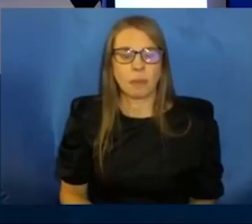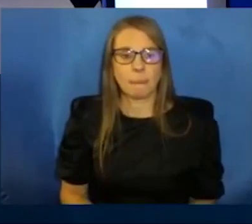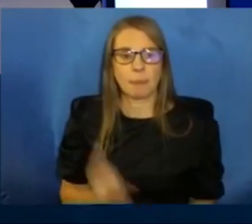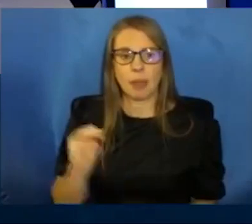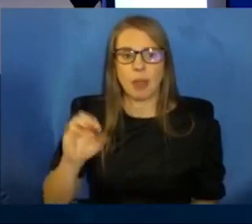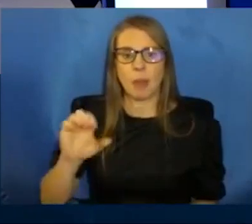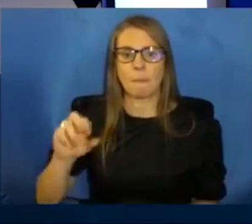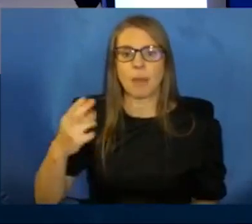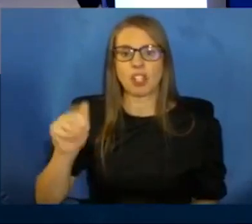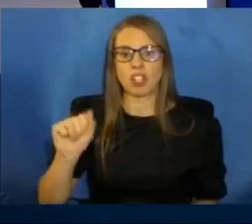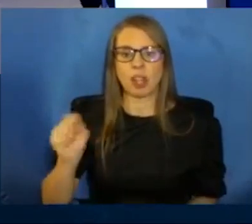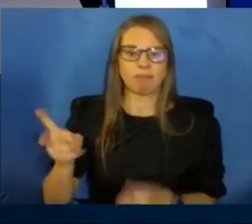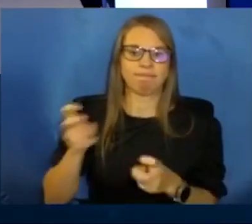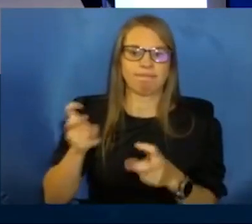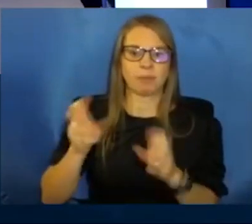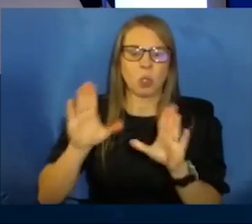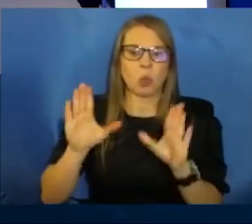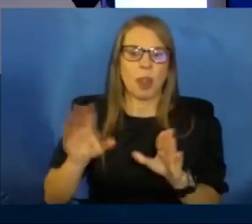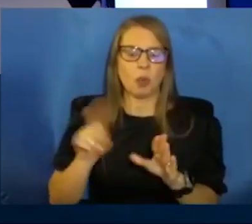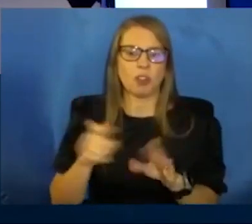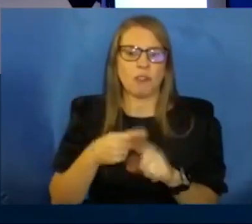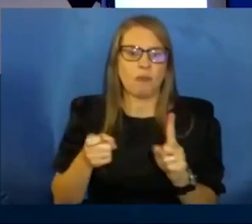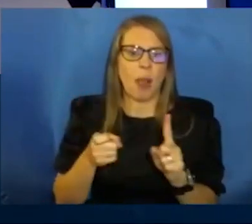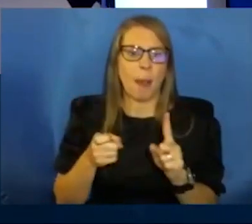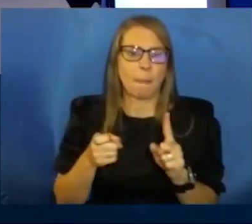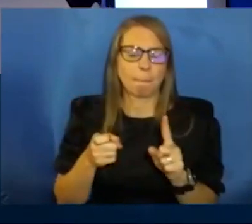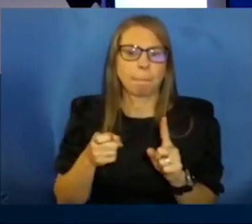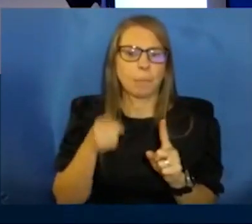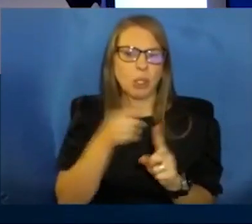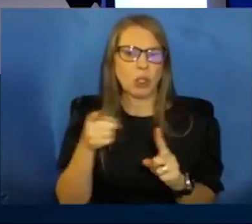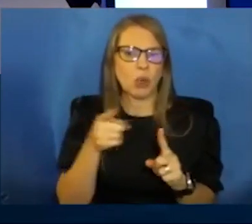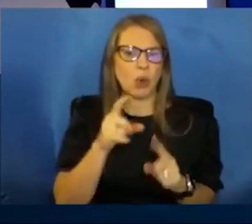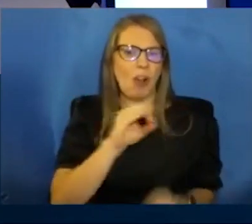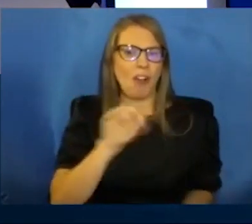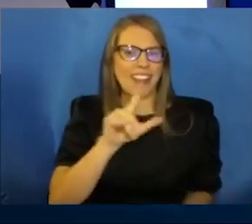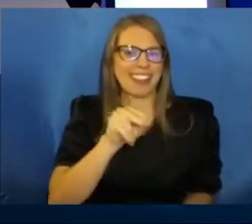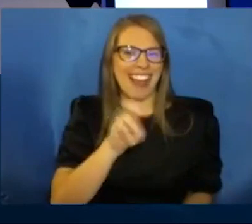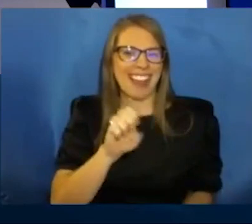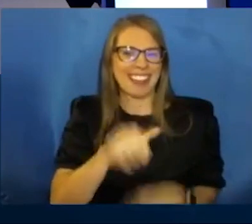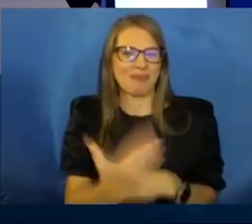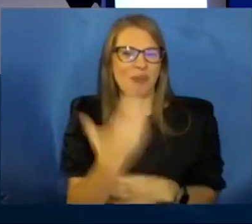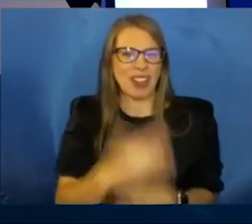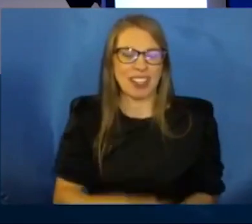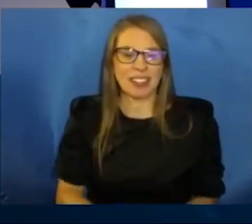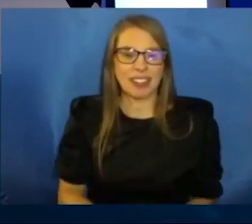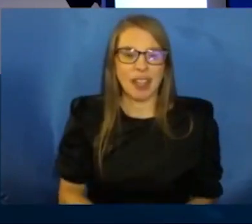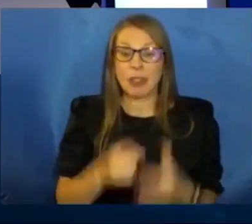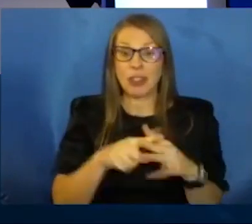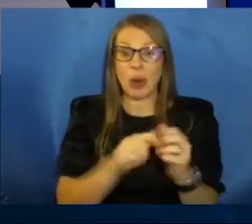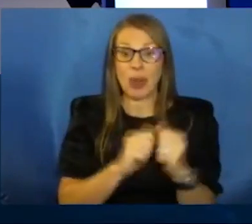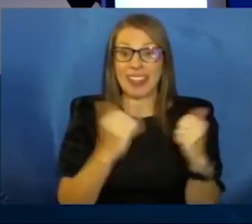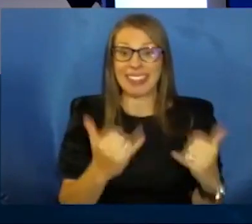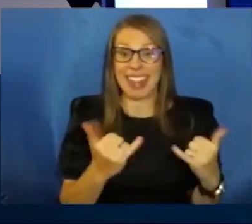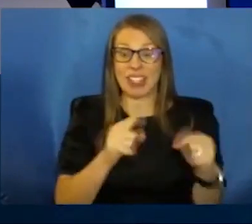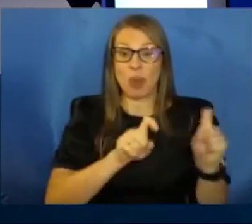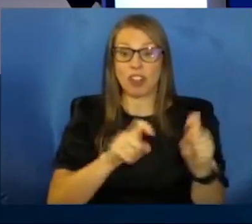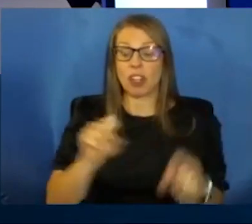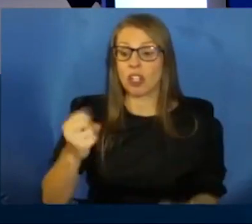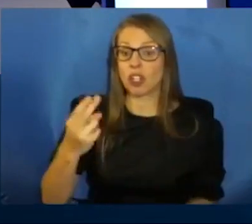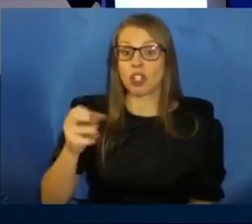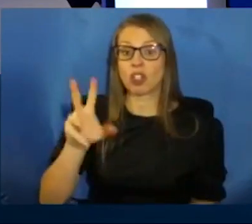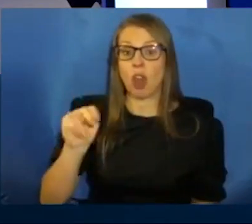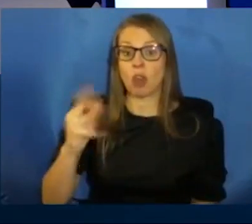vaccine. Yes. Before we have to worry about additional or third dosing. So it's pretty simple. Very simple. Okay. So those are our follow-up questions.